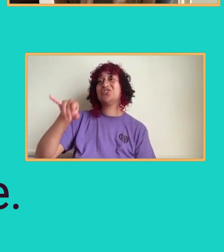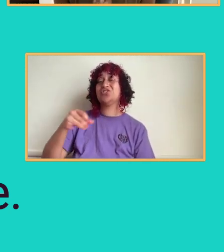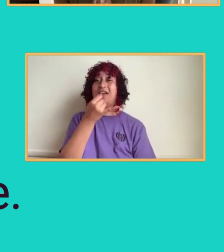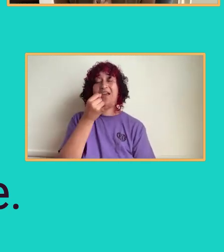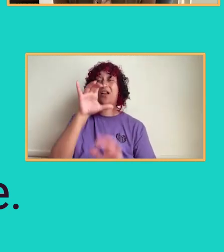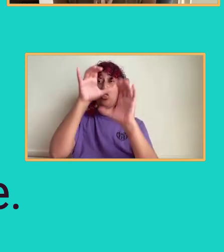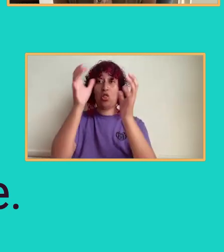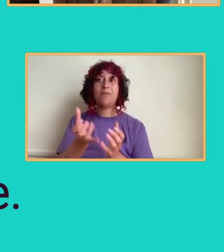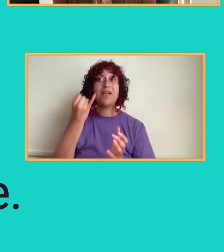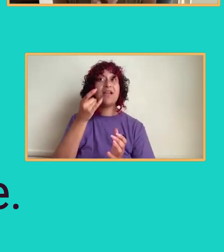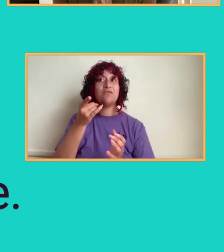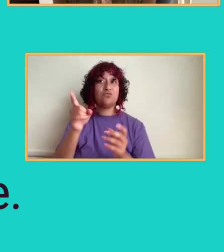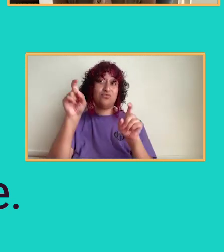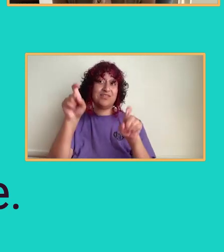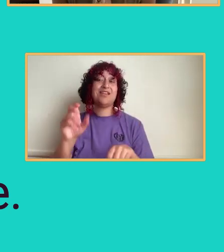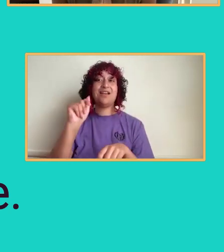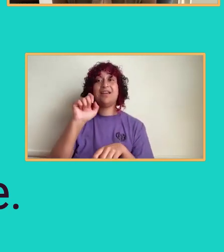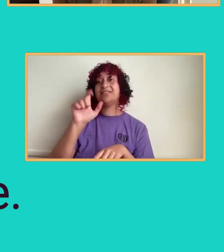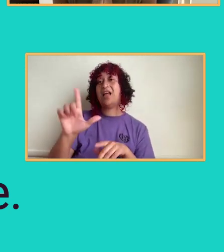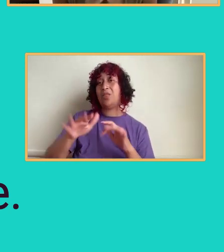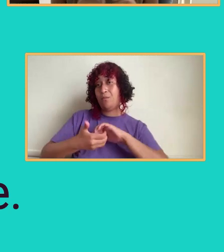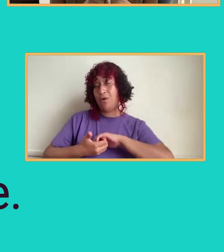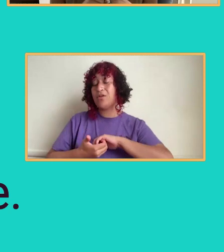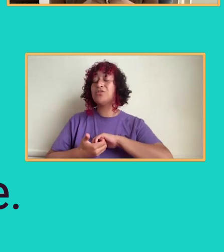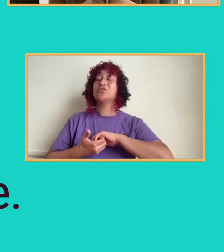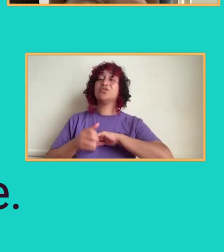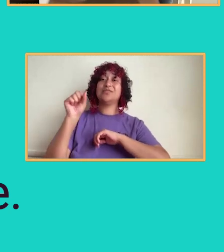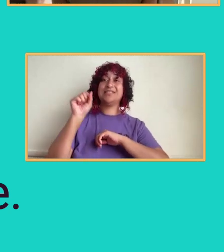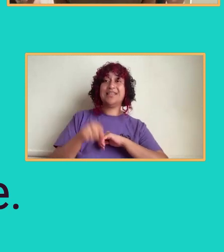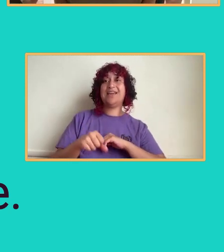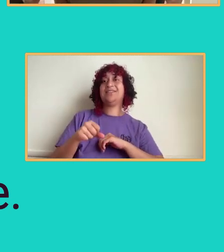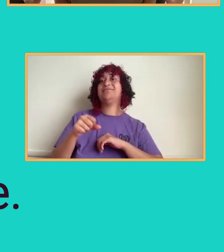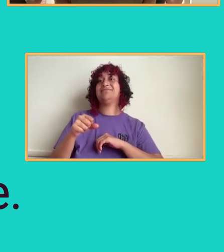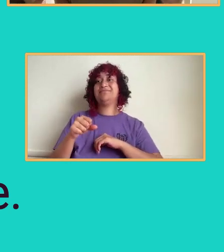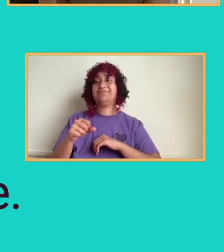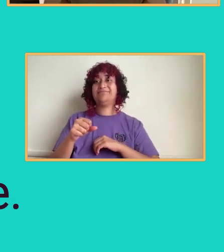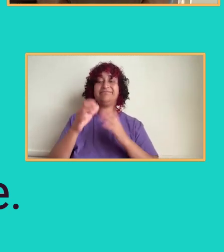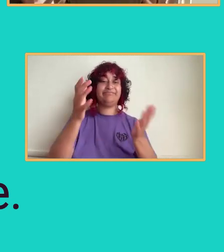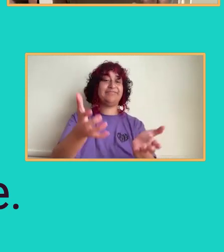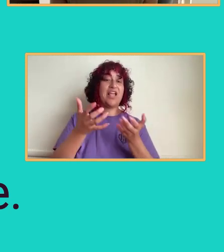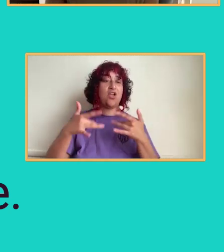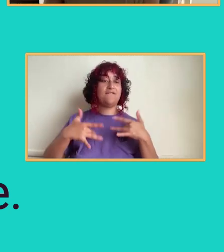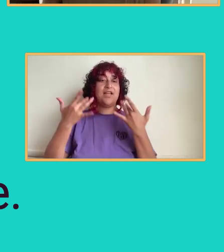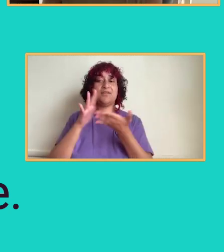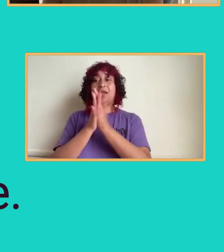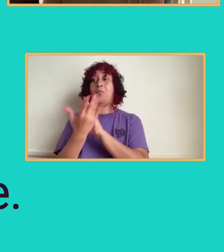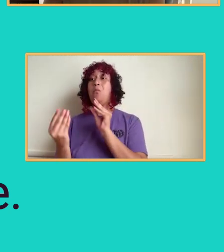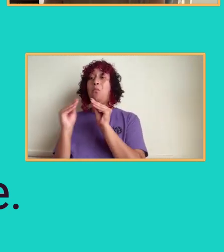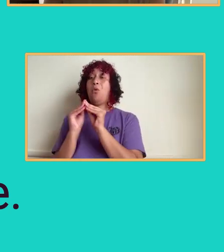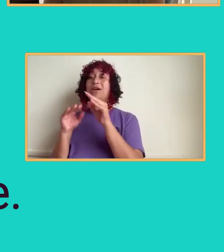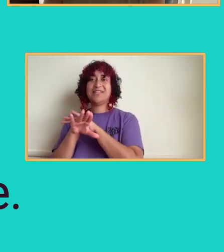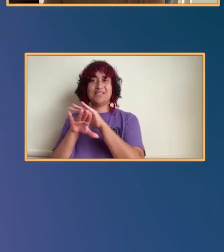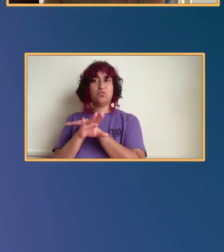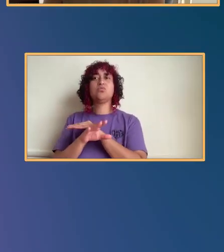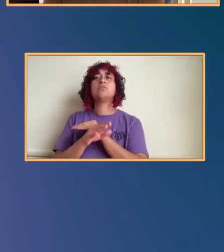to have wonderful ASL partners who can take your events and make them more accessible, we invite you to reach out to